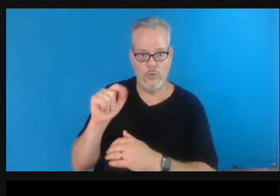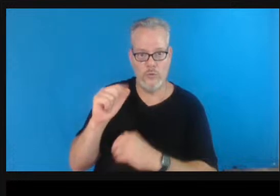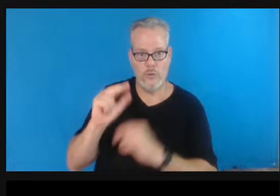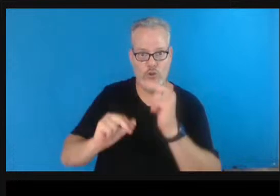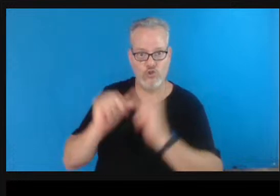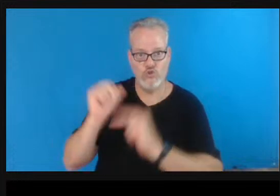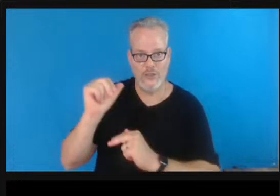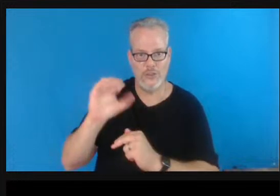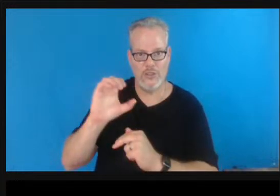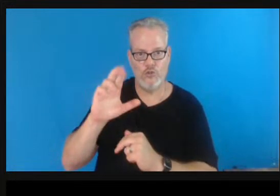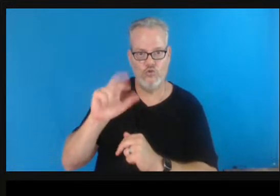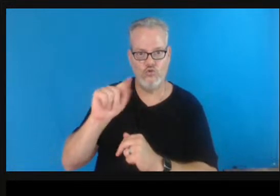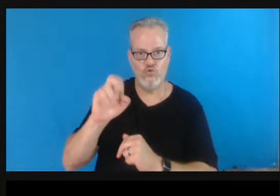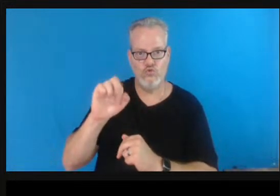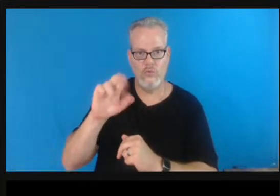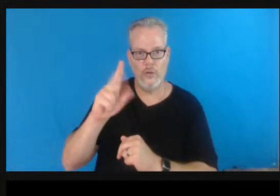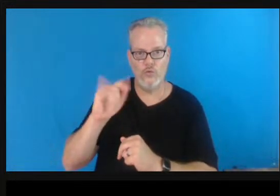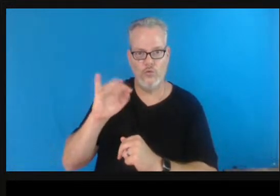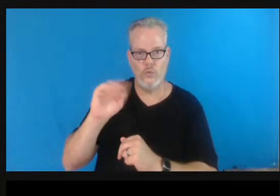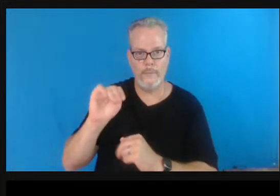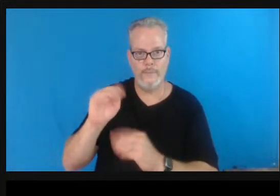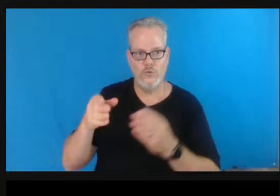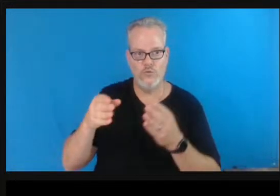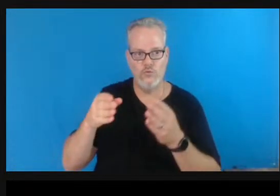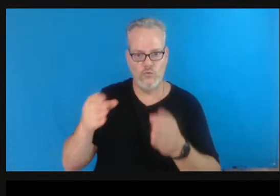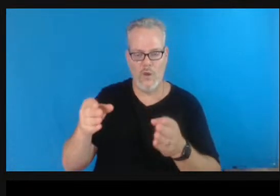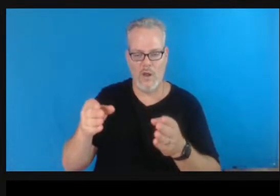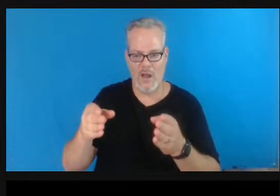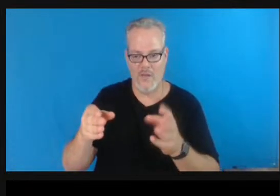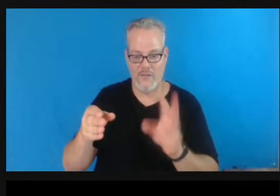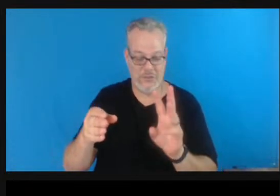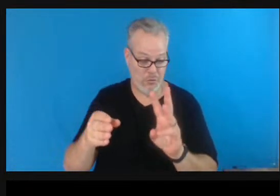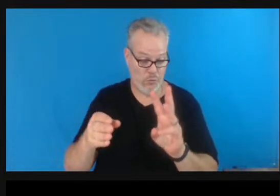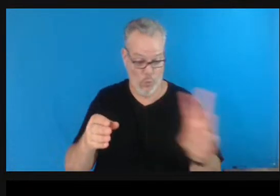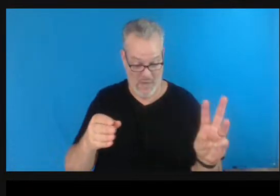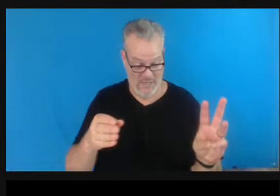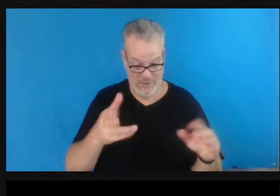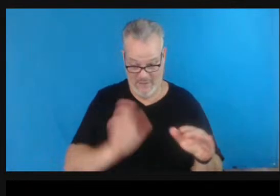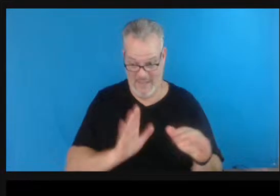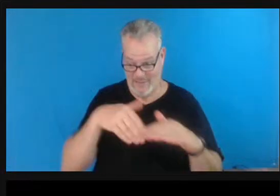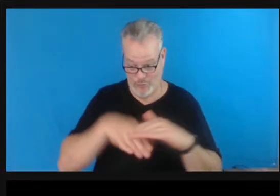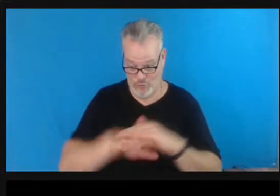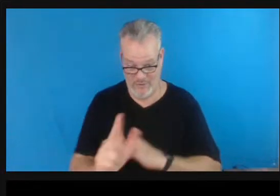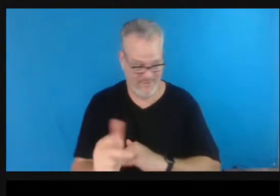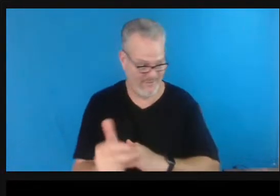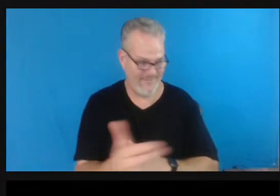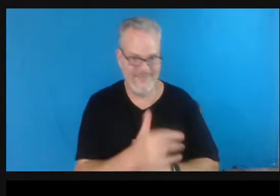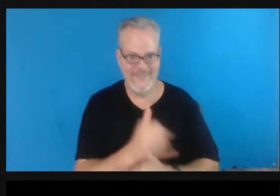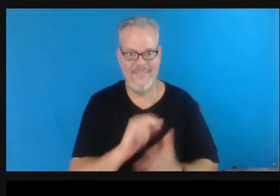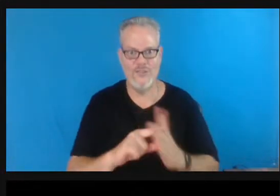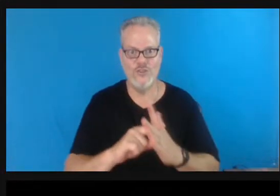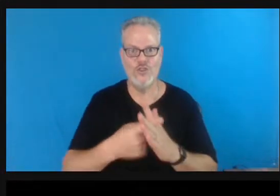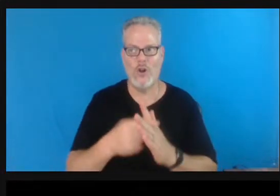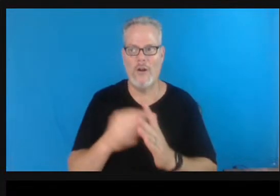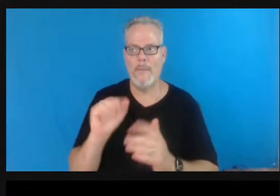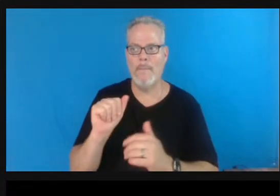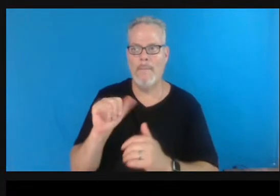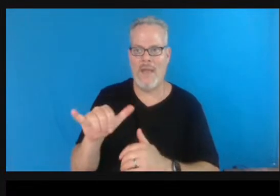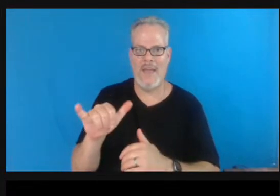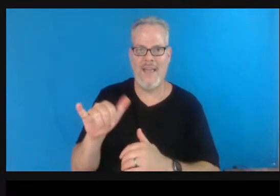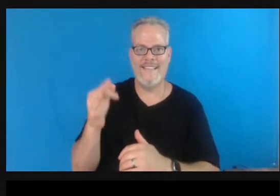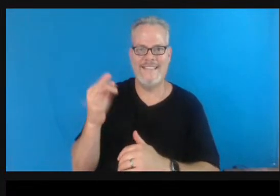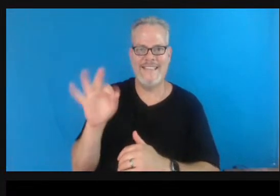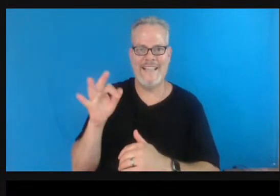Crater Rim Drive, just west of the park entrance, is underway starting Monday, May 19th for the next